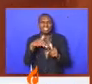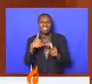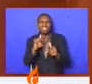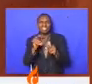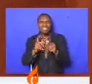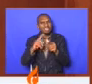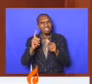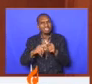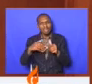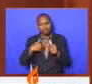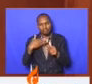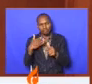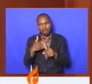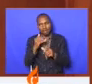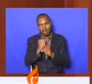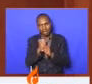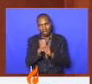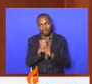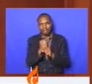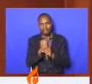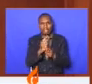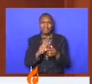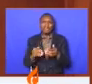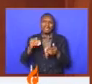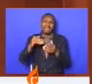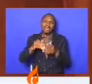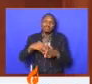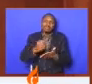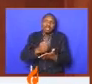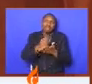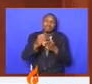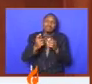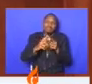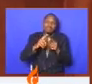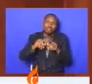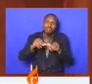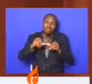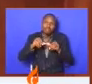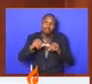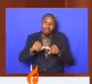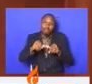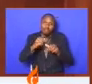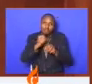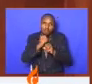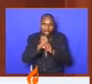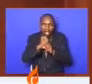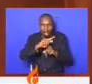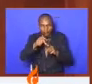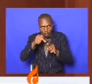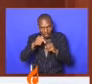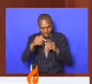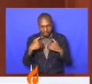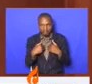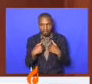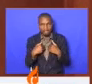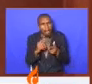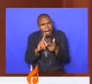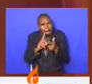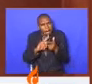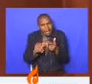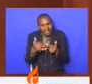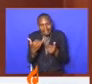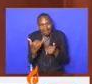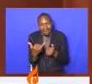their pyrethrum crops. But a number of years ago, that industry went down for a variety of reasons. However, right